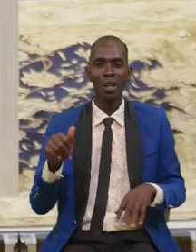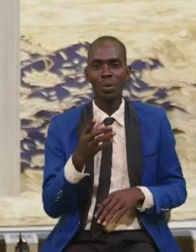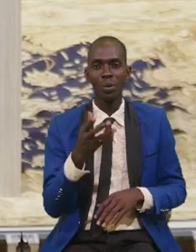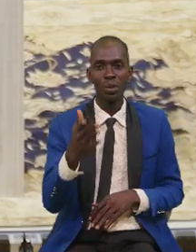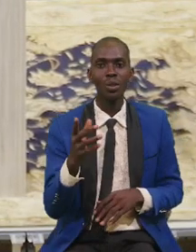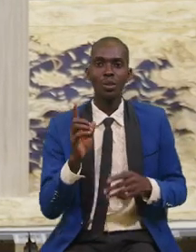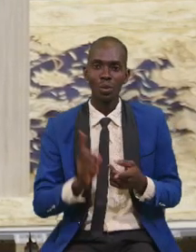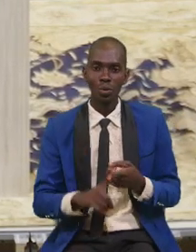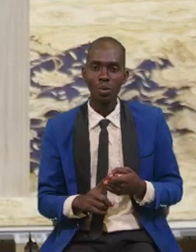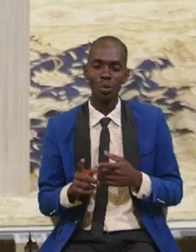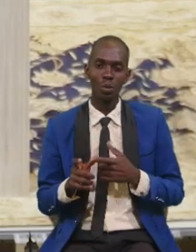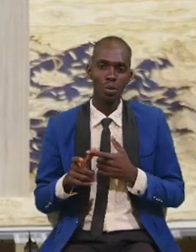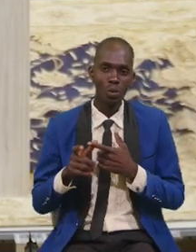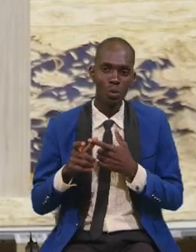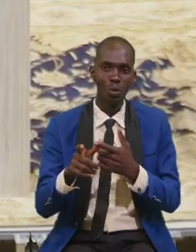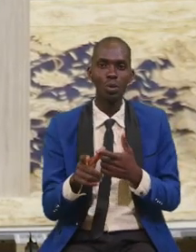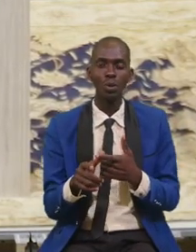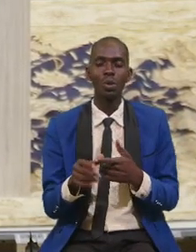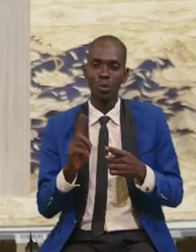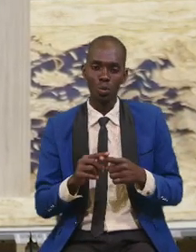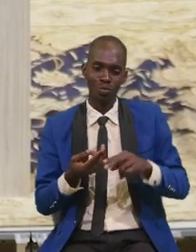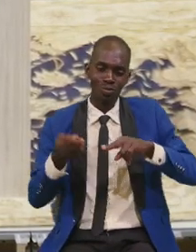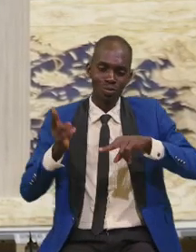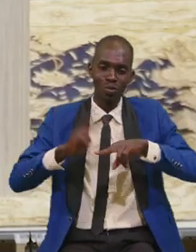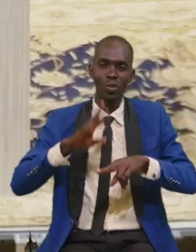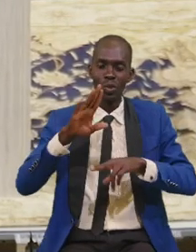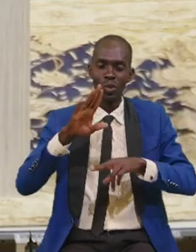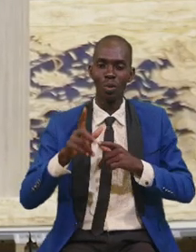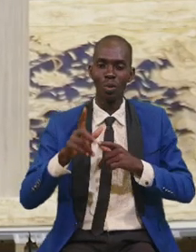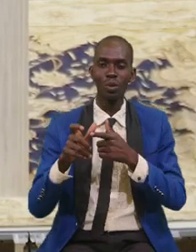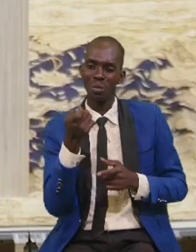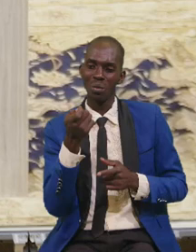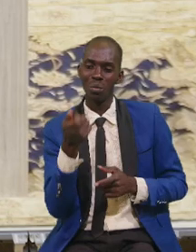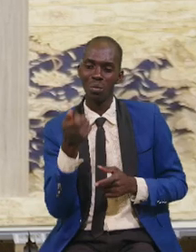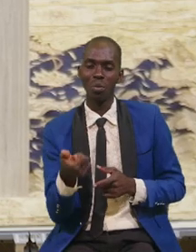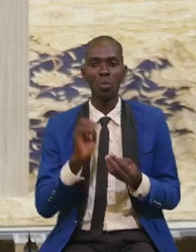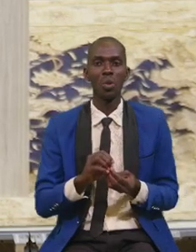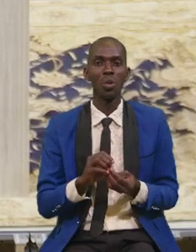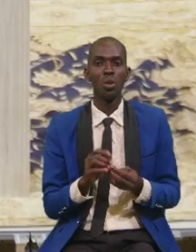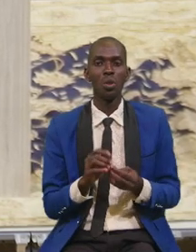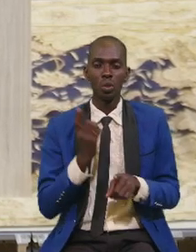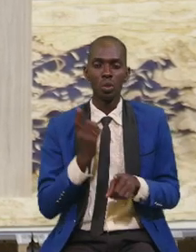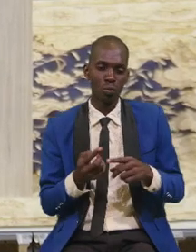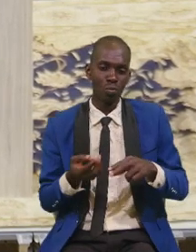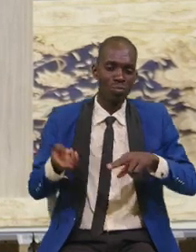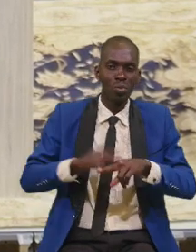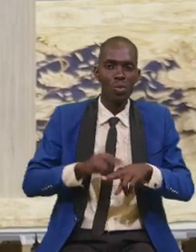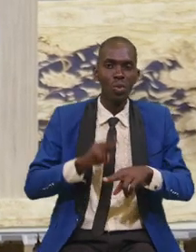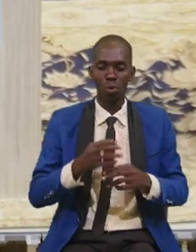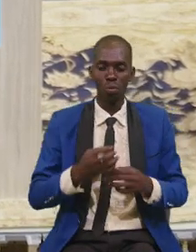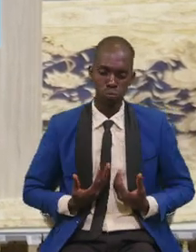your speed a little bit. Just increase your passion a little bit and keep on running.